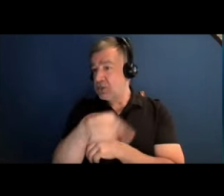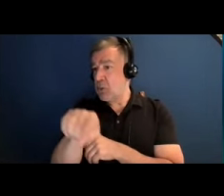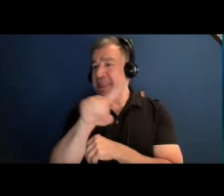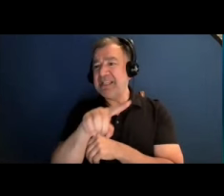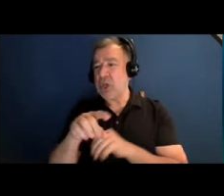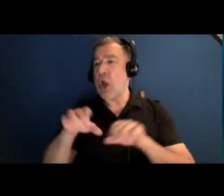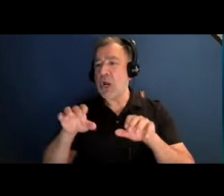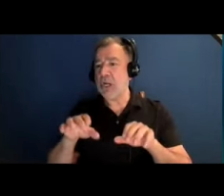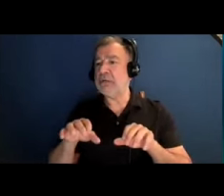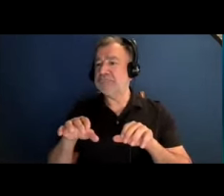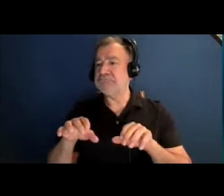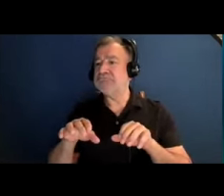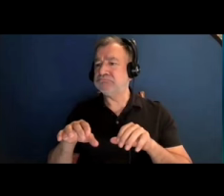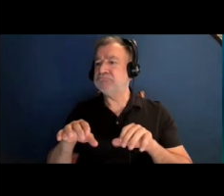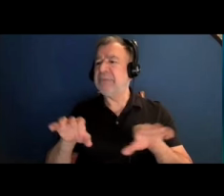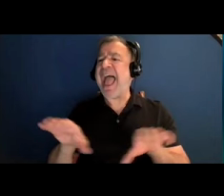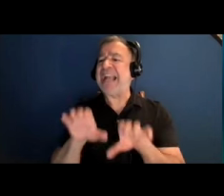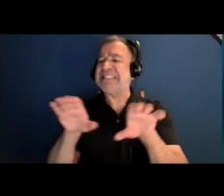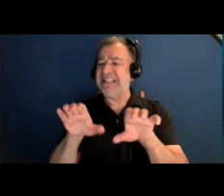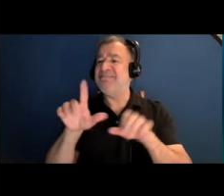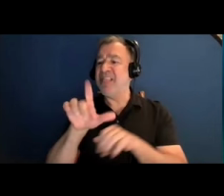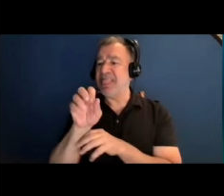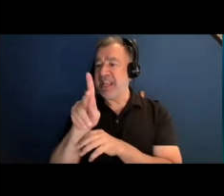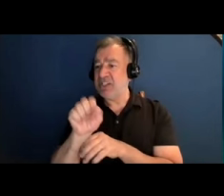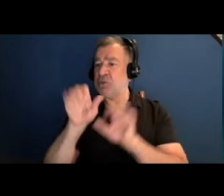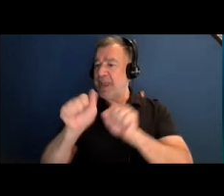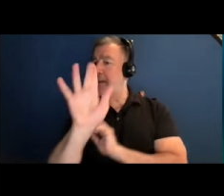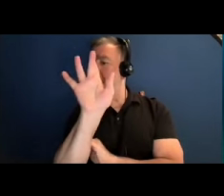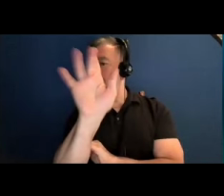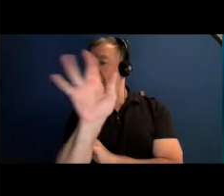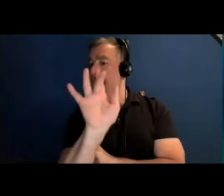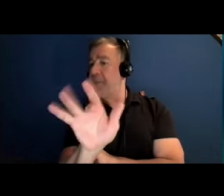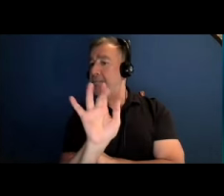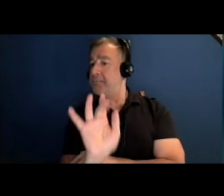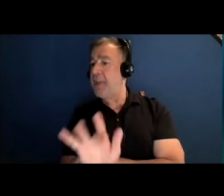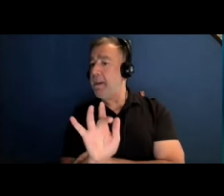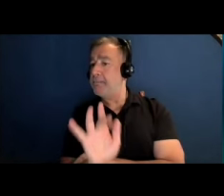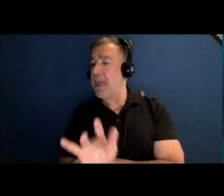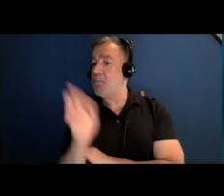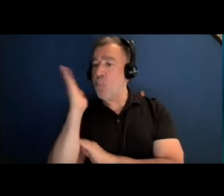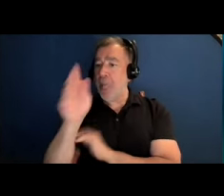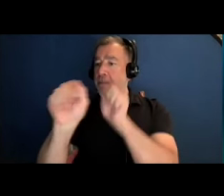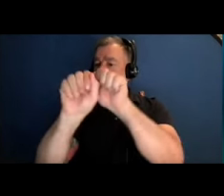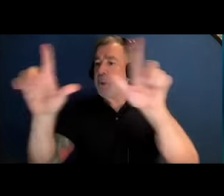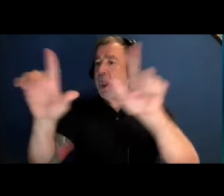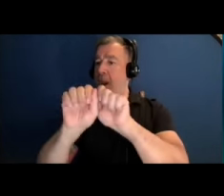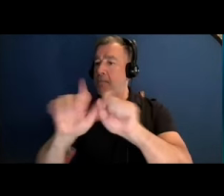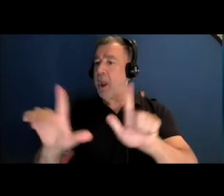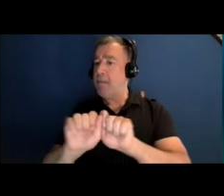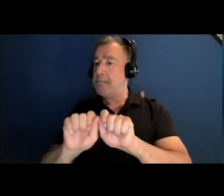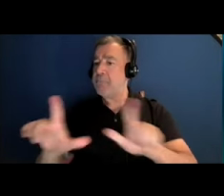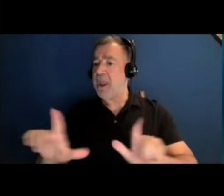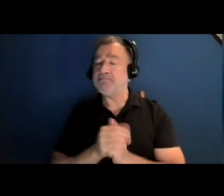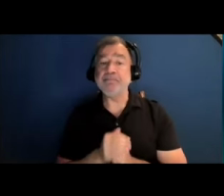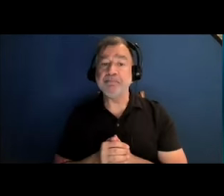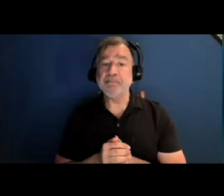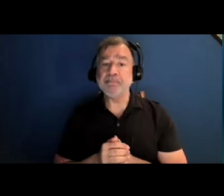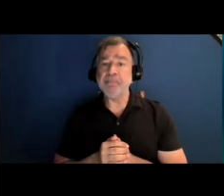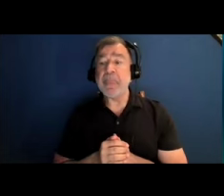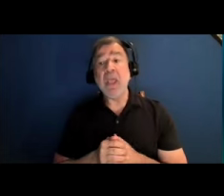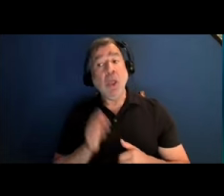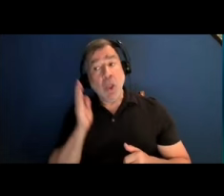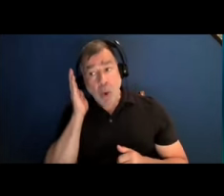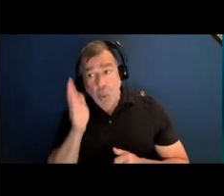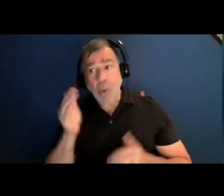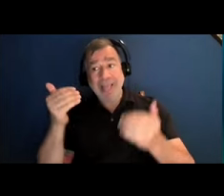easily access. And if not, just check out the website. So as was mentioned a couple of different times, we will